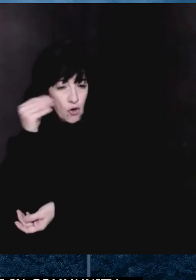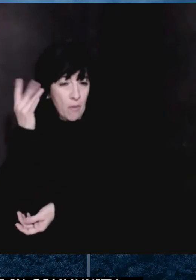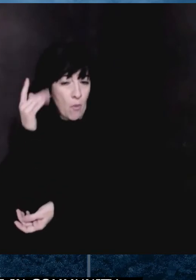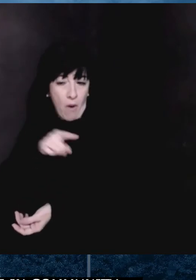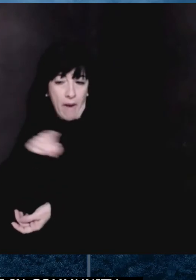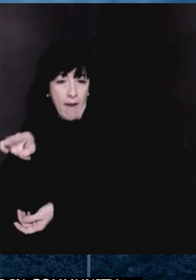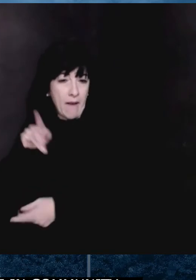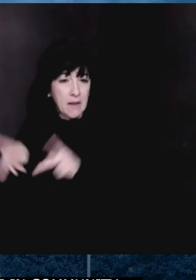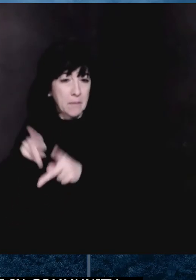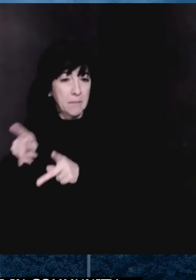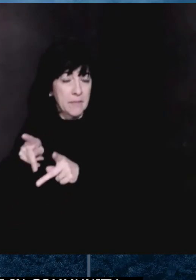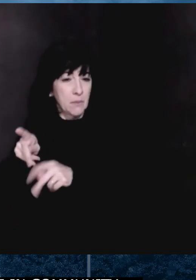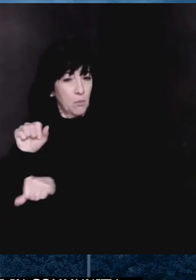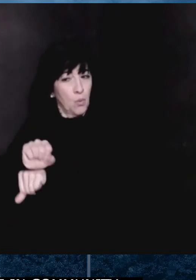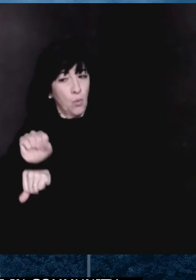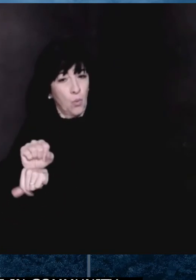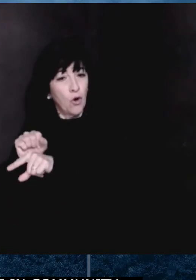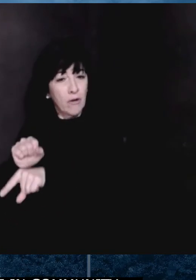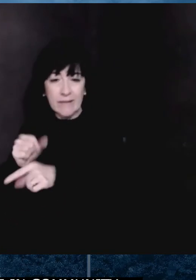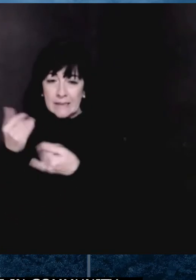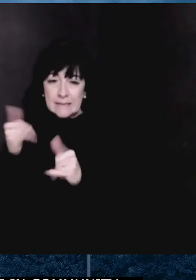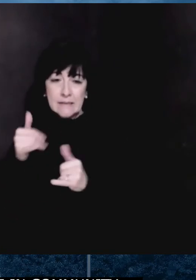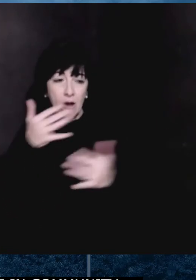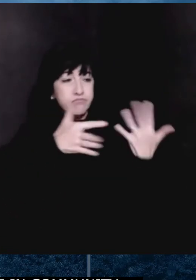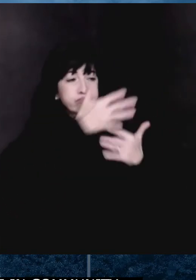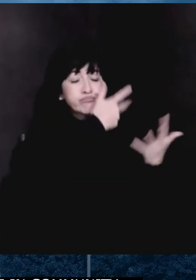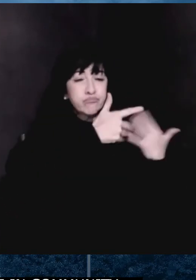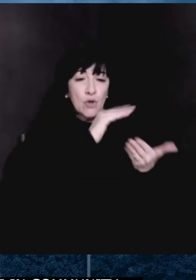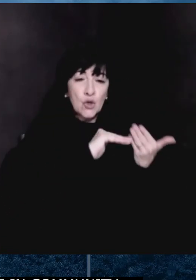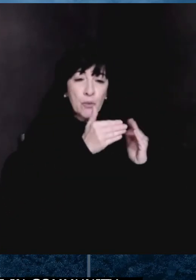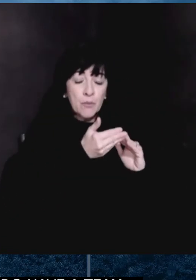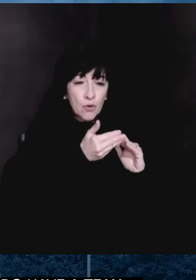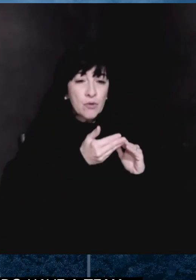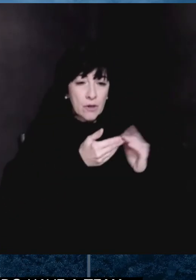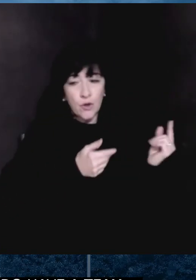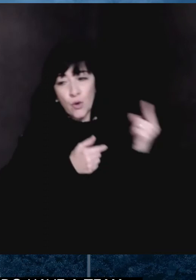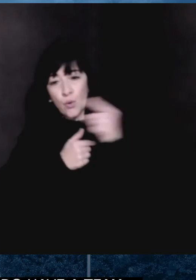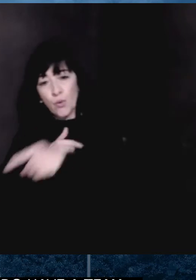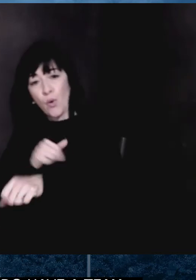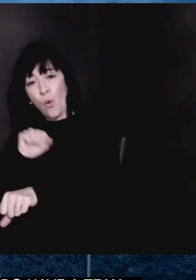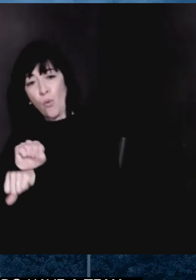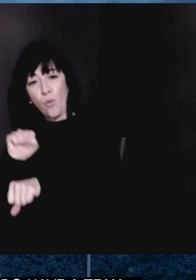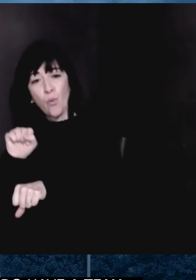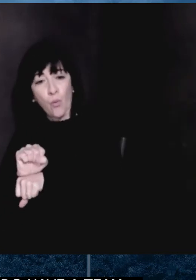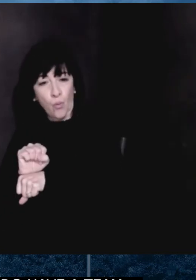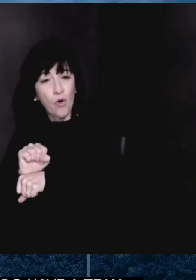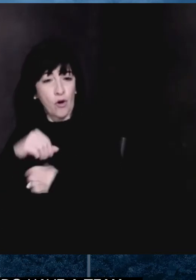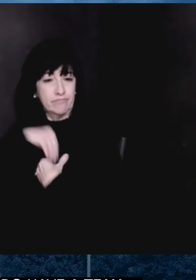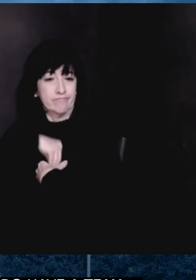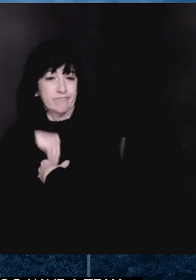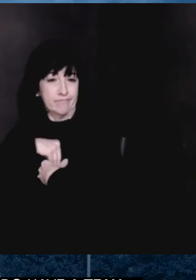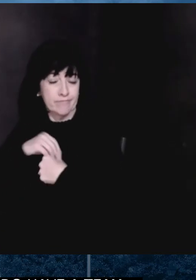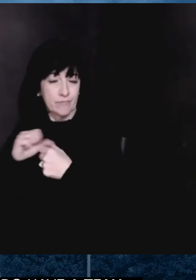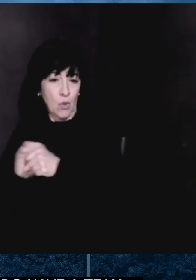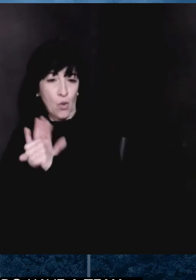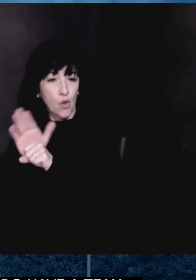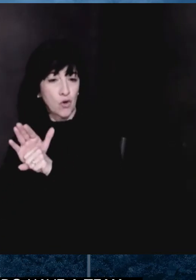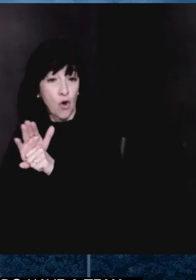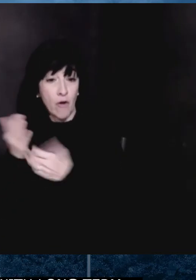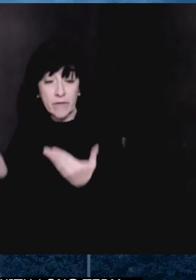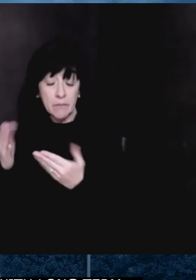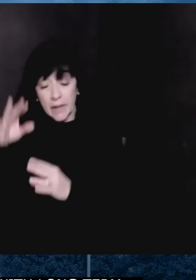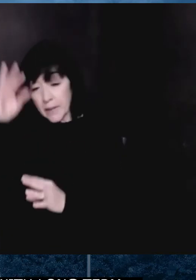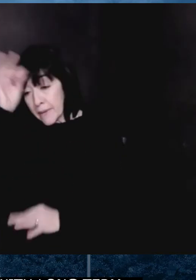team, an incident response team that's been working with long-term care facilities on prevention